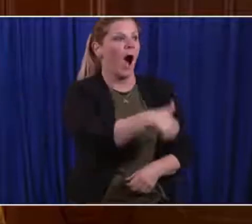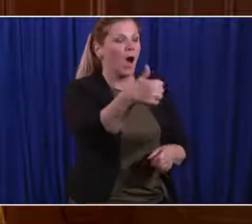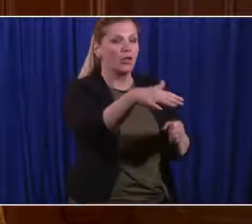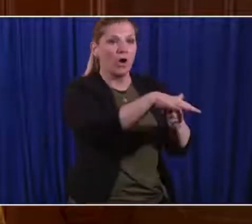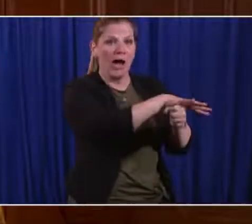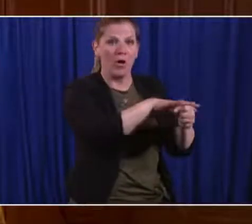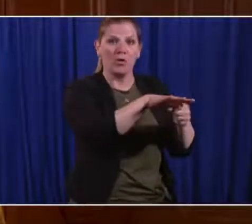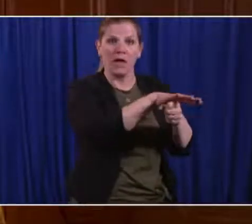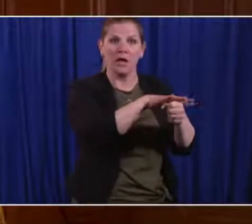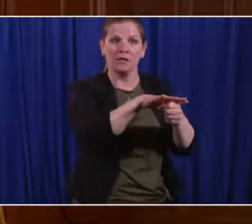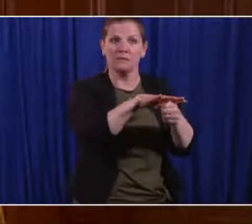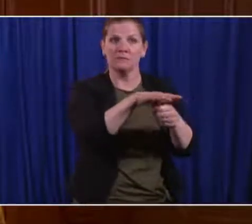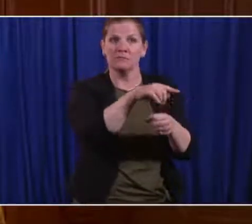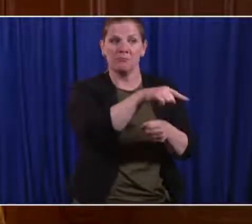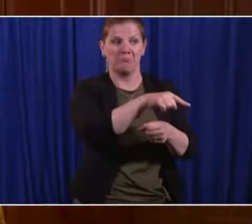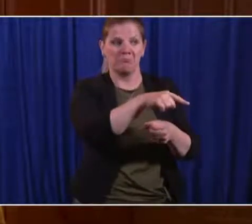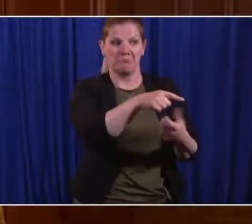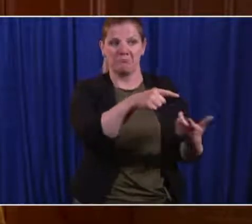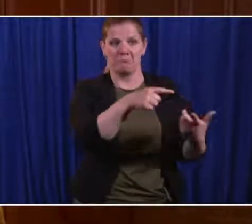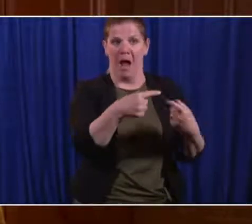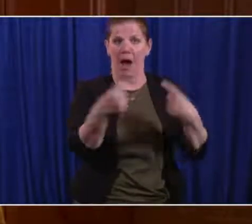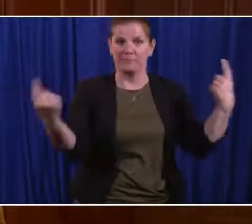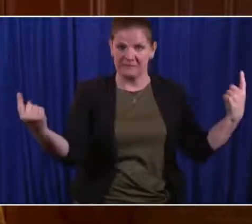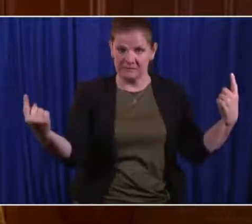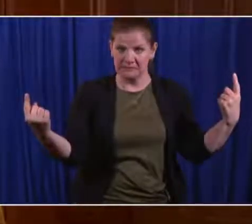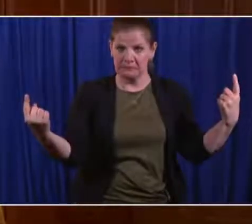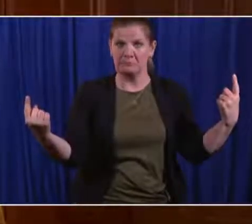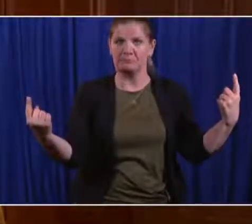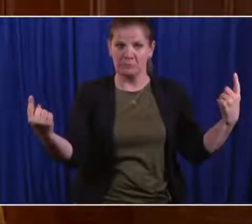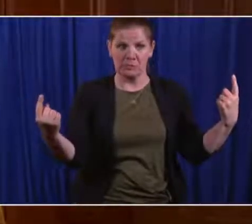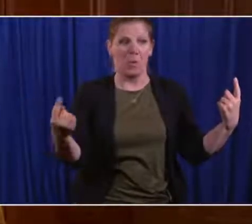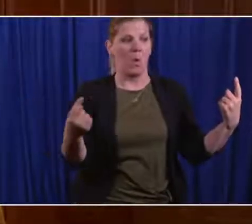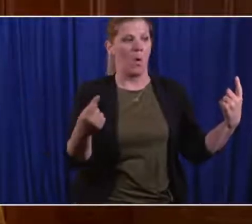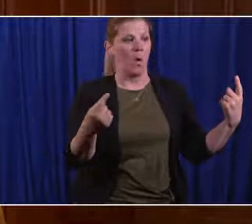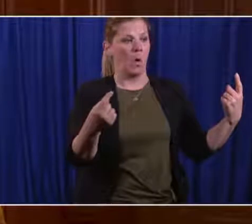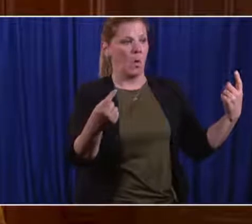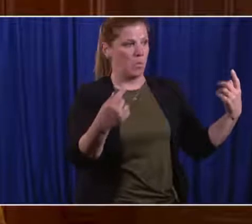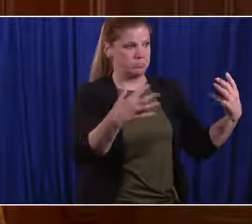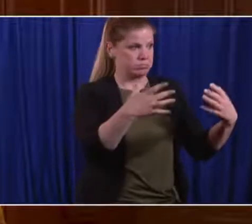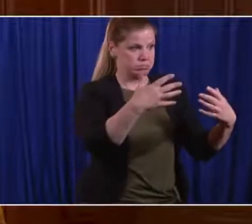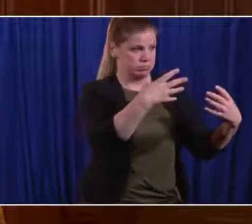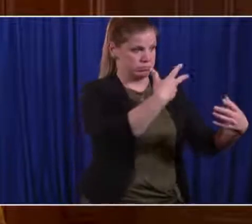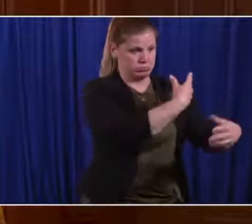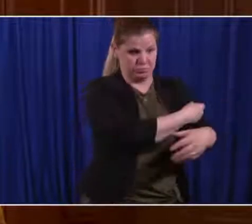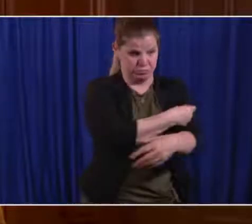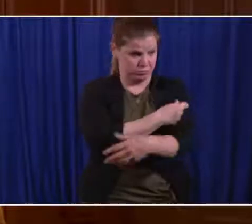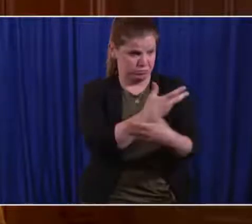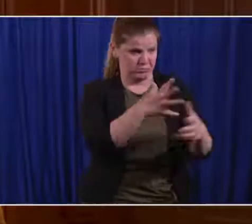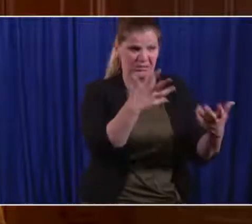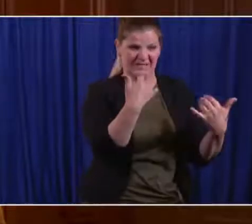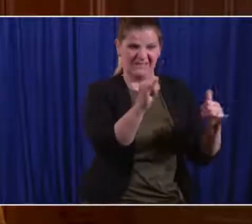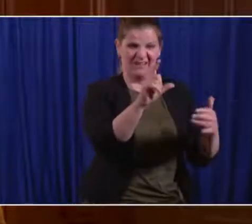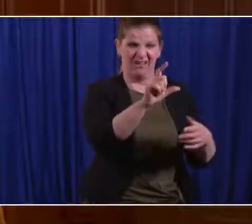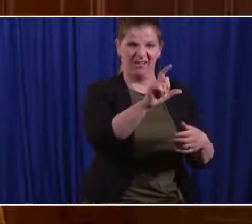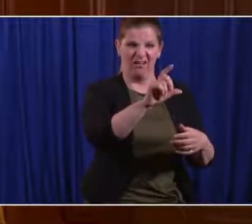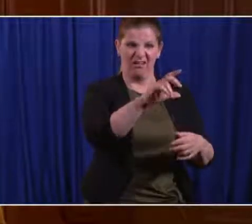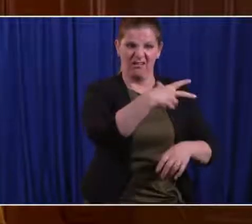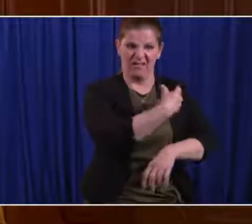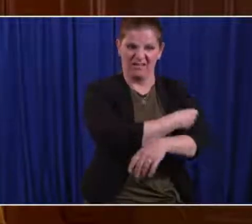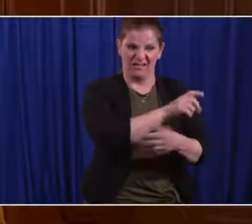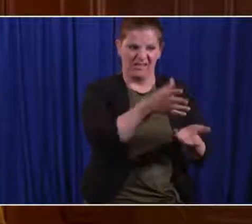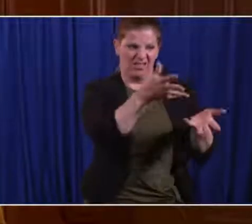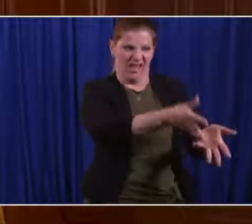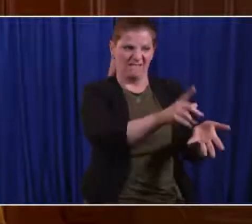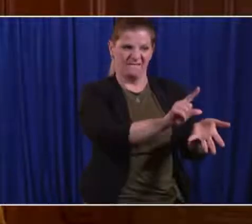in the state where that's not true. And so we're announcing today that we're